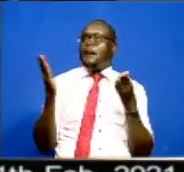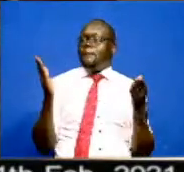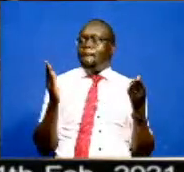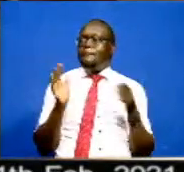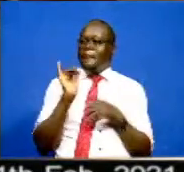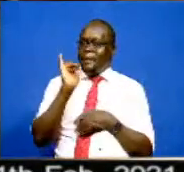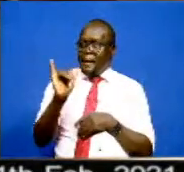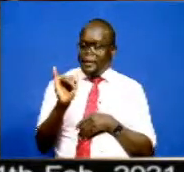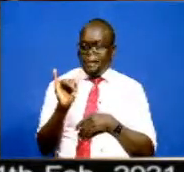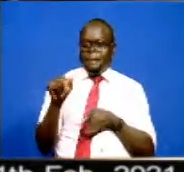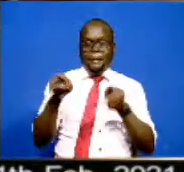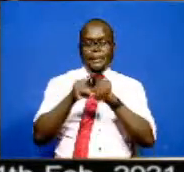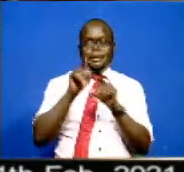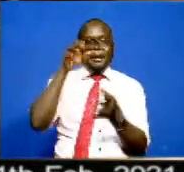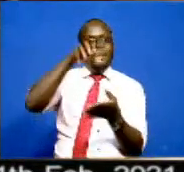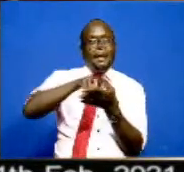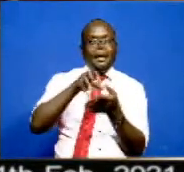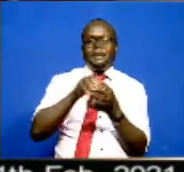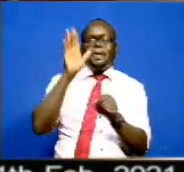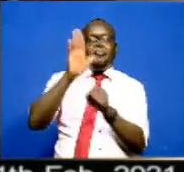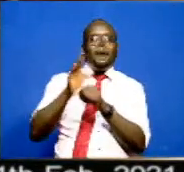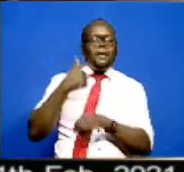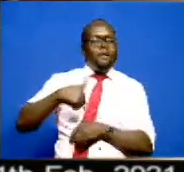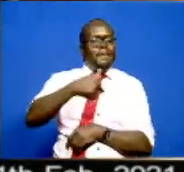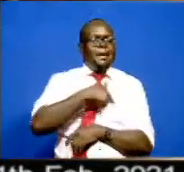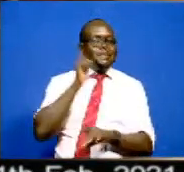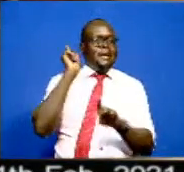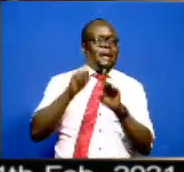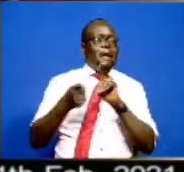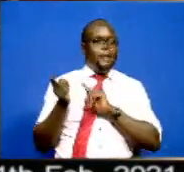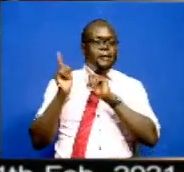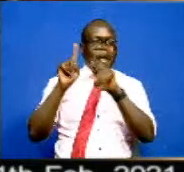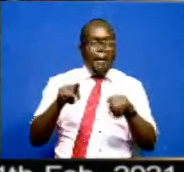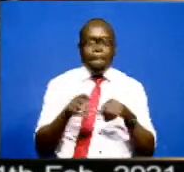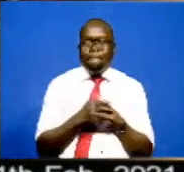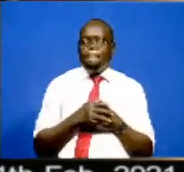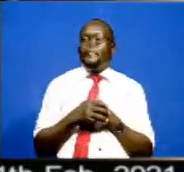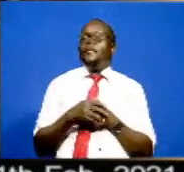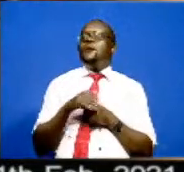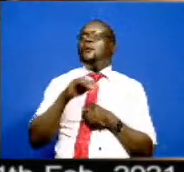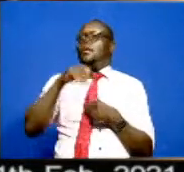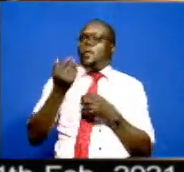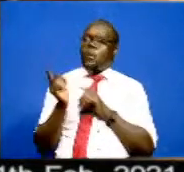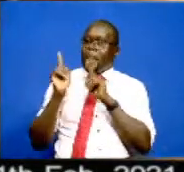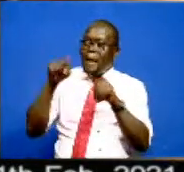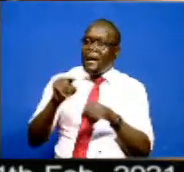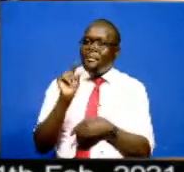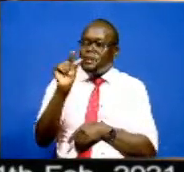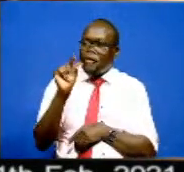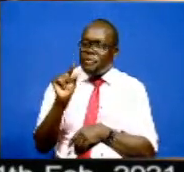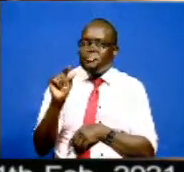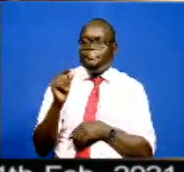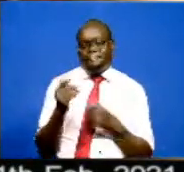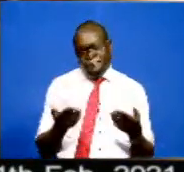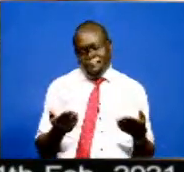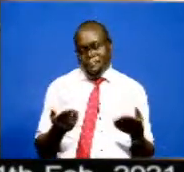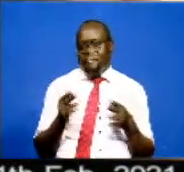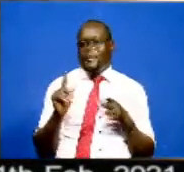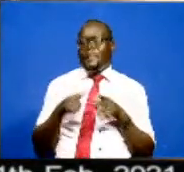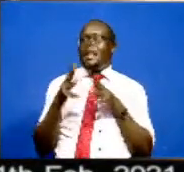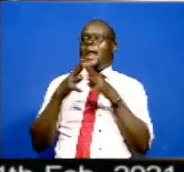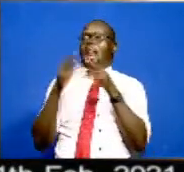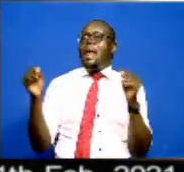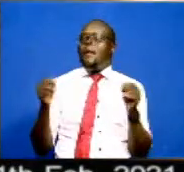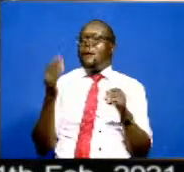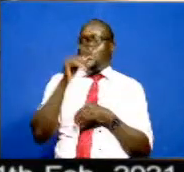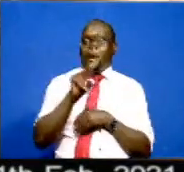were the case, many of us would not even be here, or we would make technical appearance. Many of us, Mr. Speaker, since